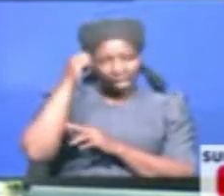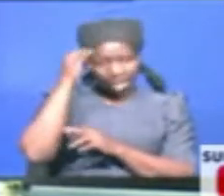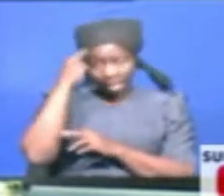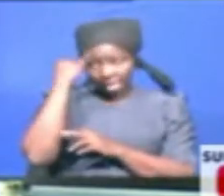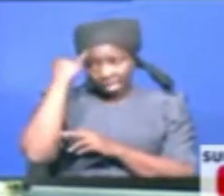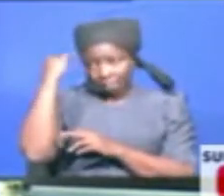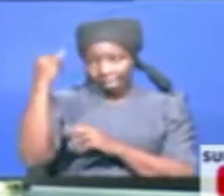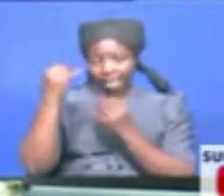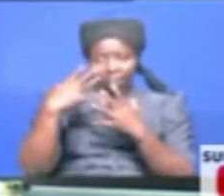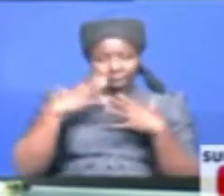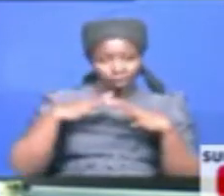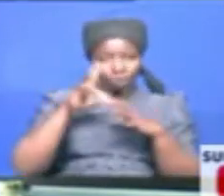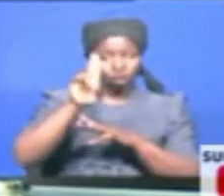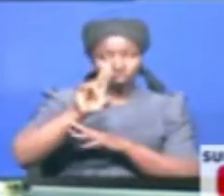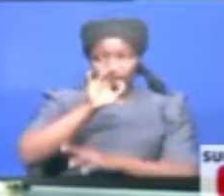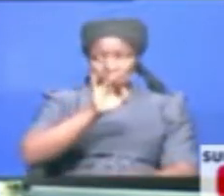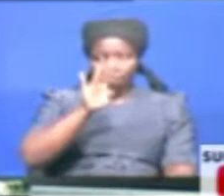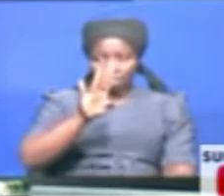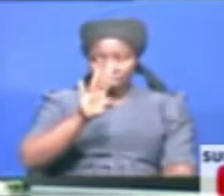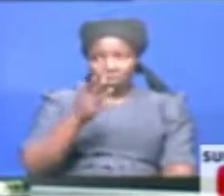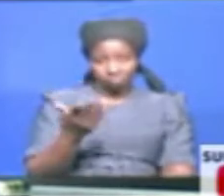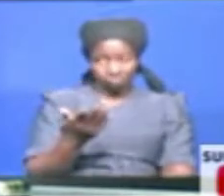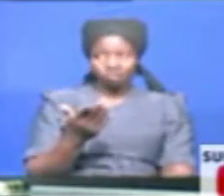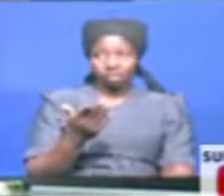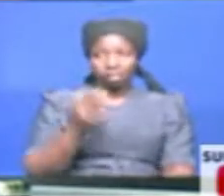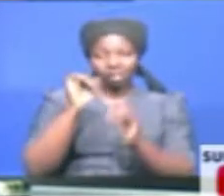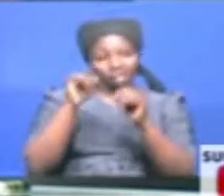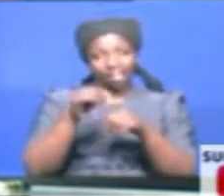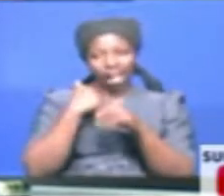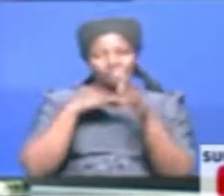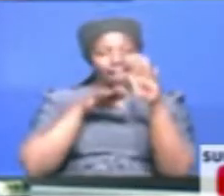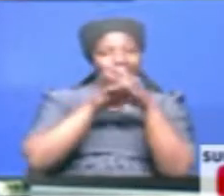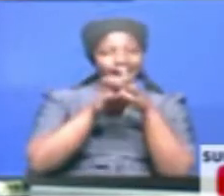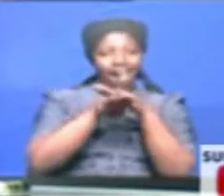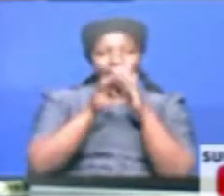Facebook? Yeah. There might be the hackers. Yeah. There might be the people who are going to